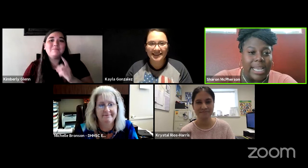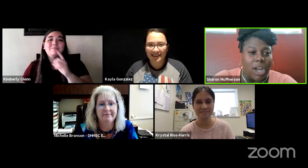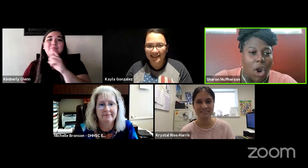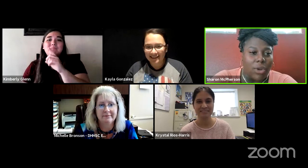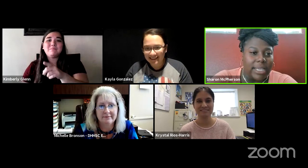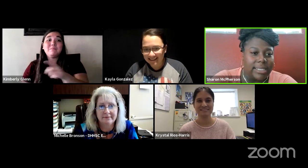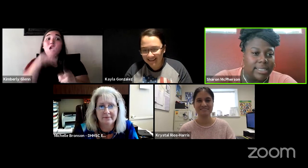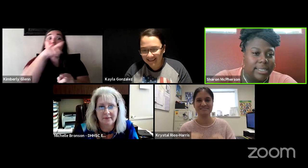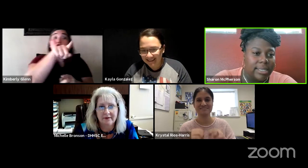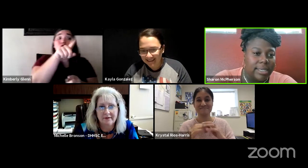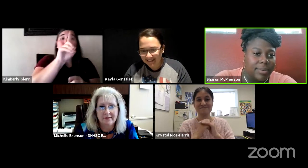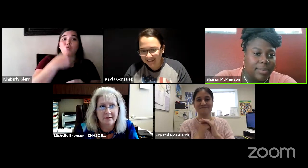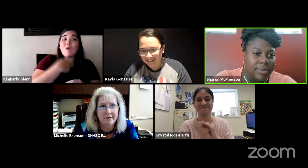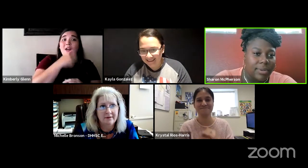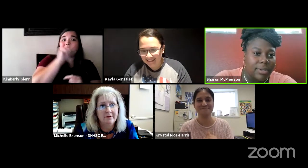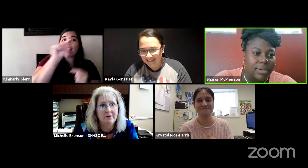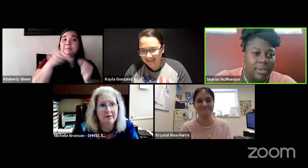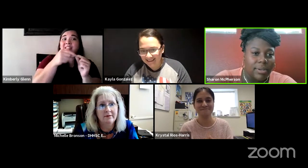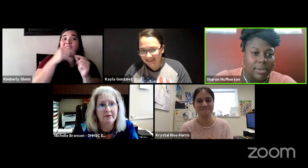Kayla is saying an artist.